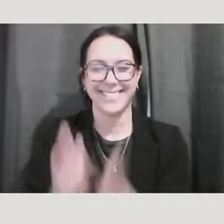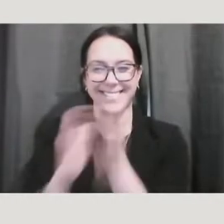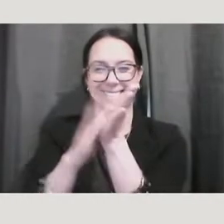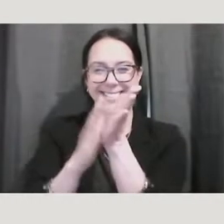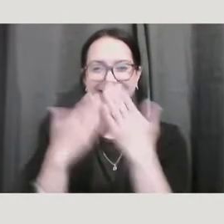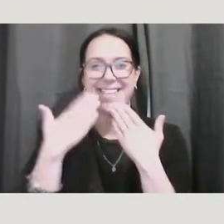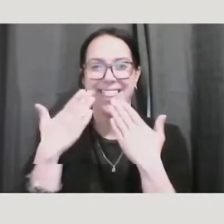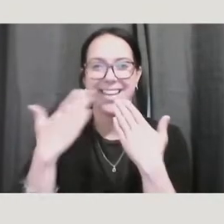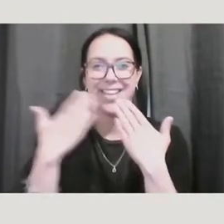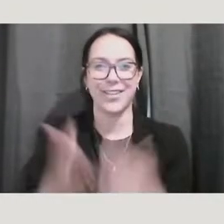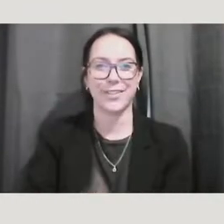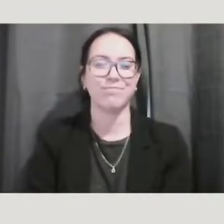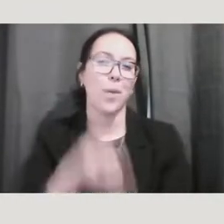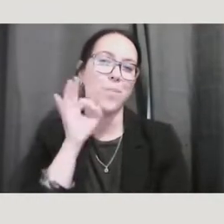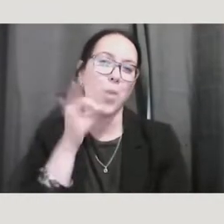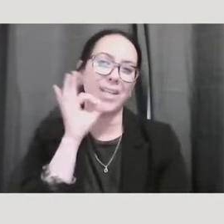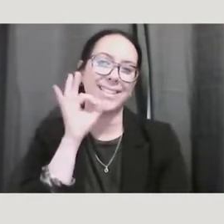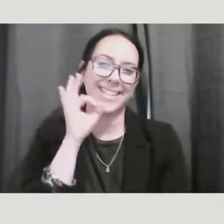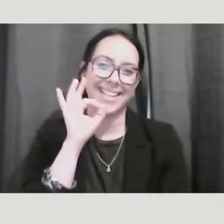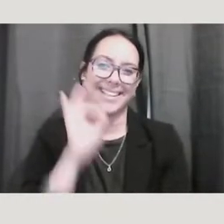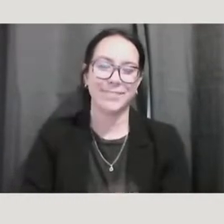morning tea